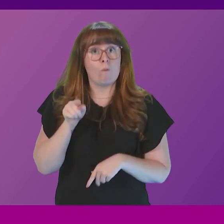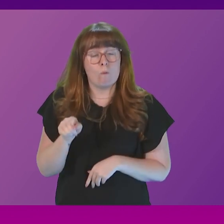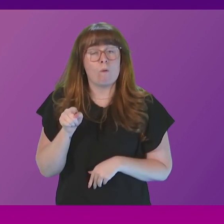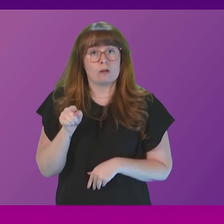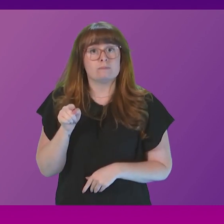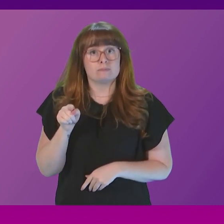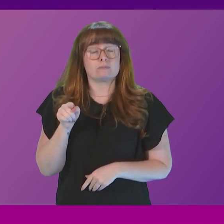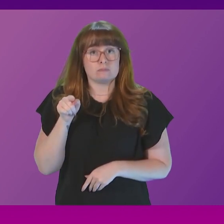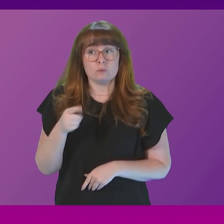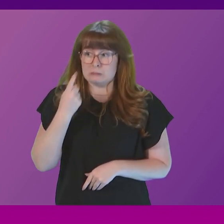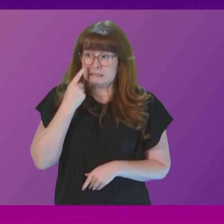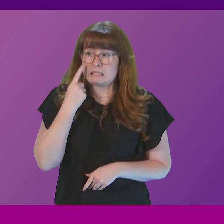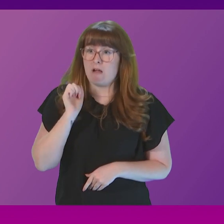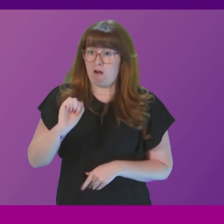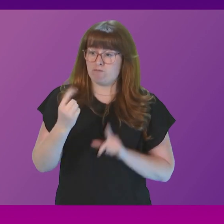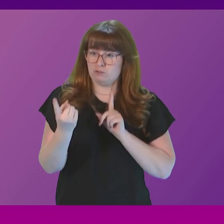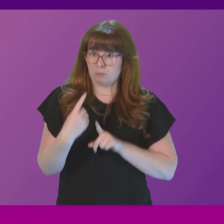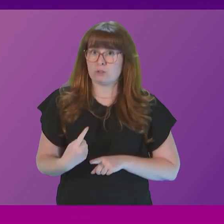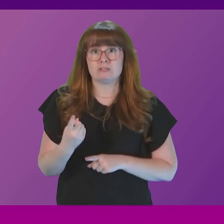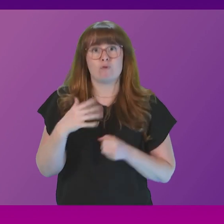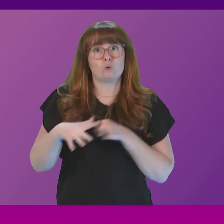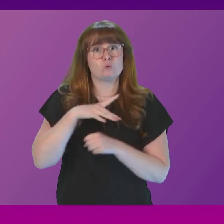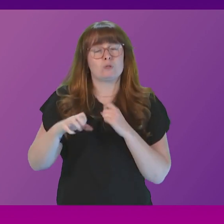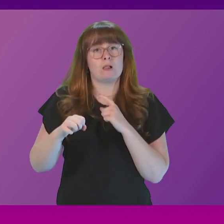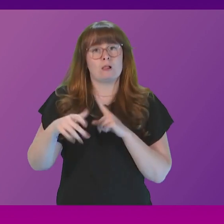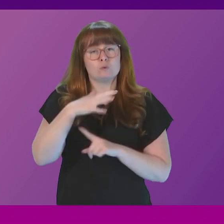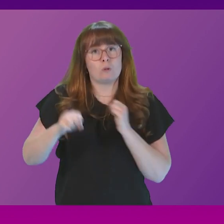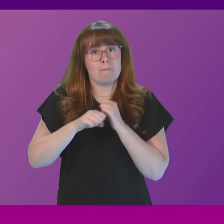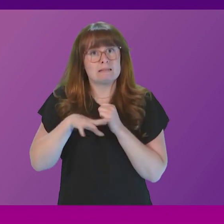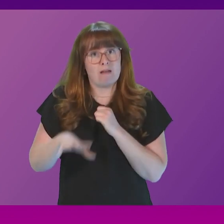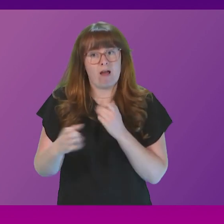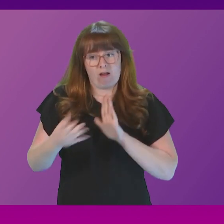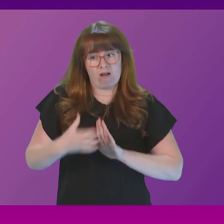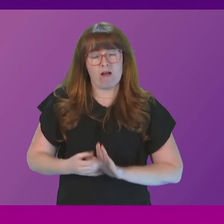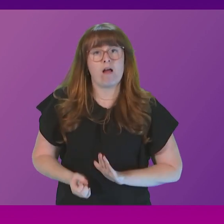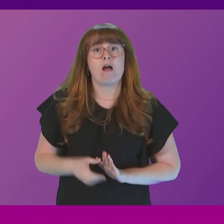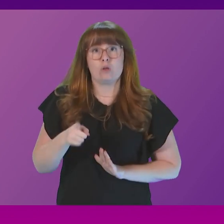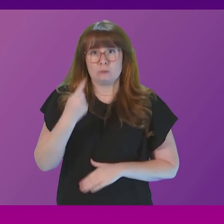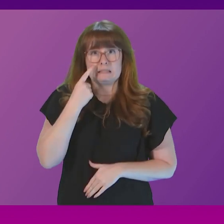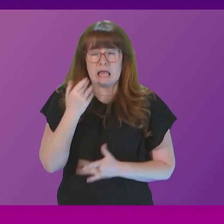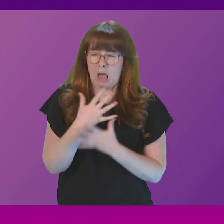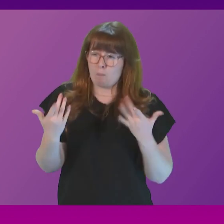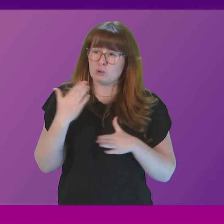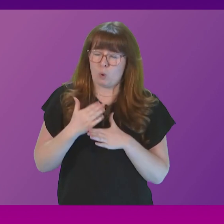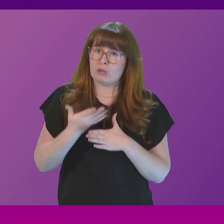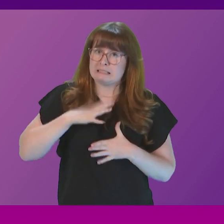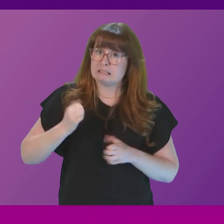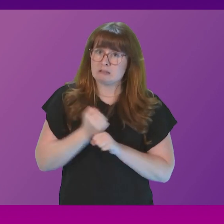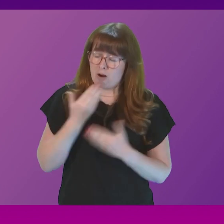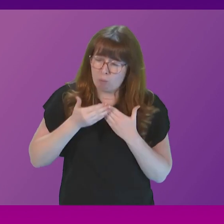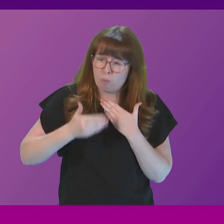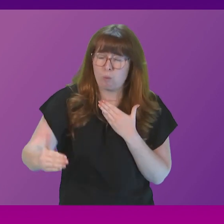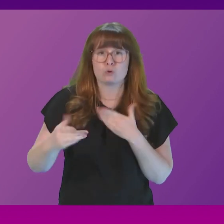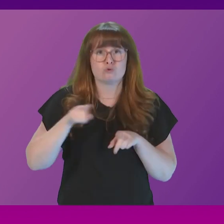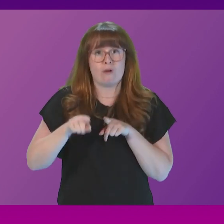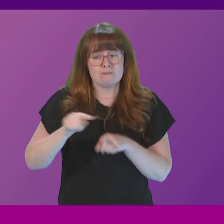that you know, some of the responses to our social media posts will remind you of just how much work we still have to do in